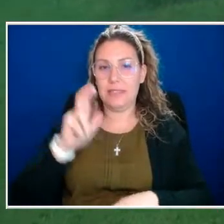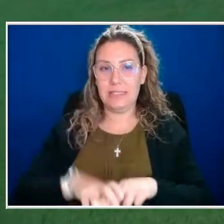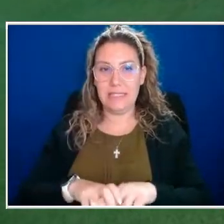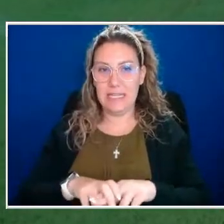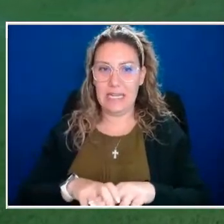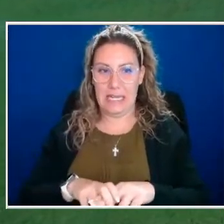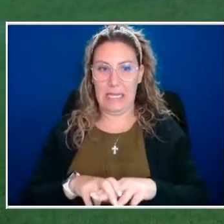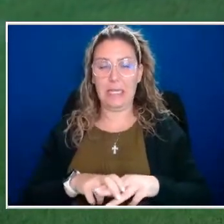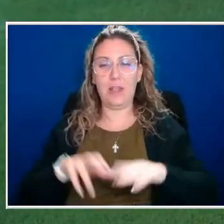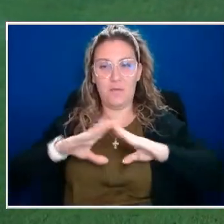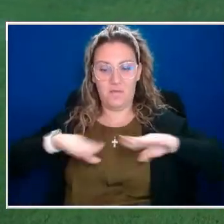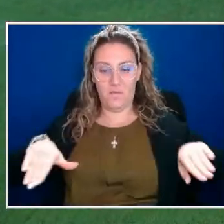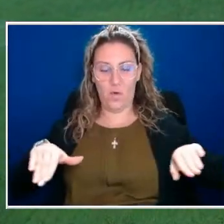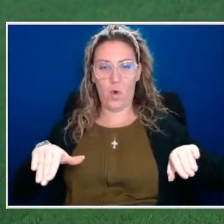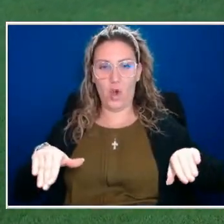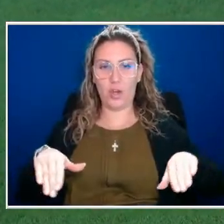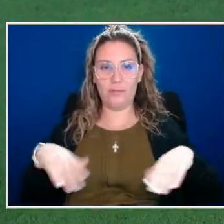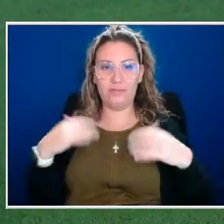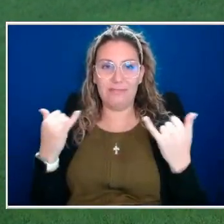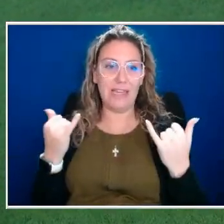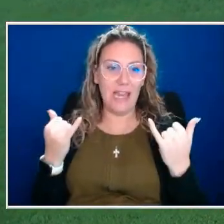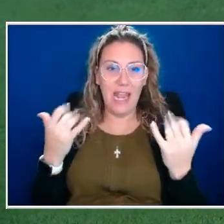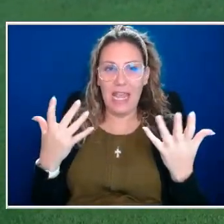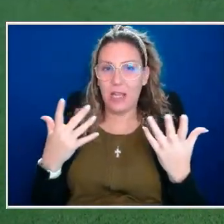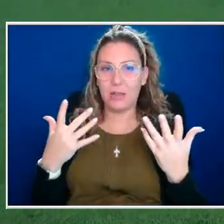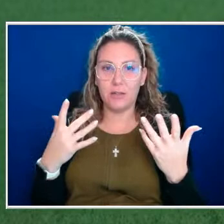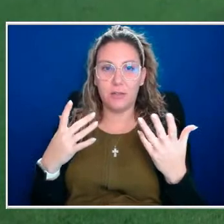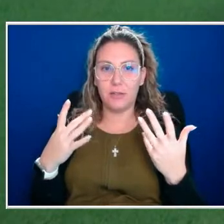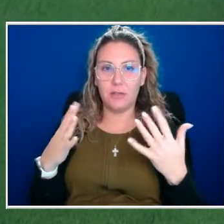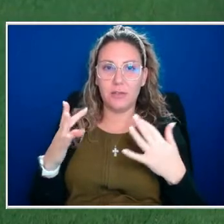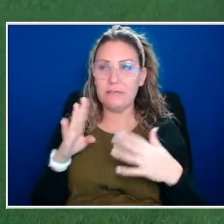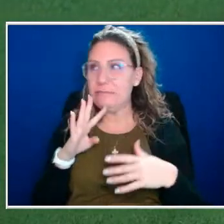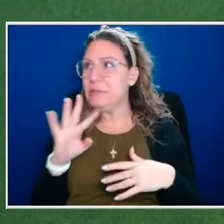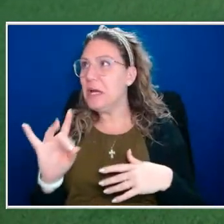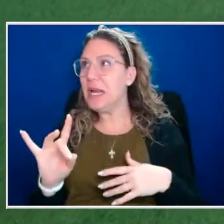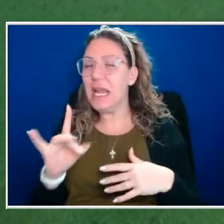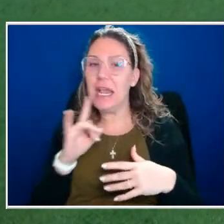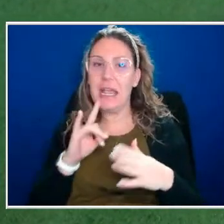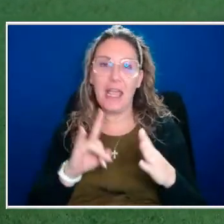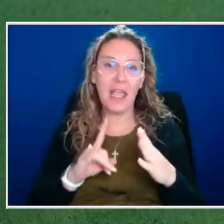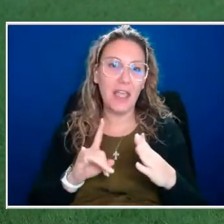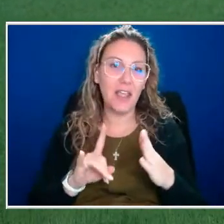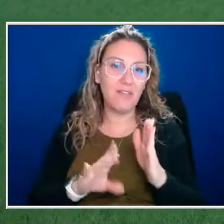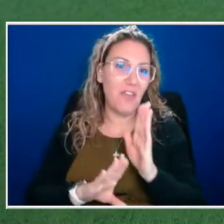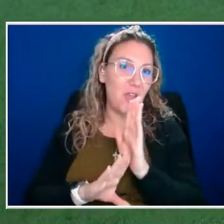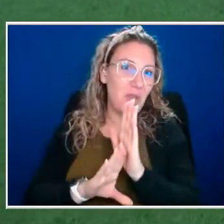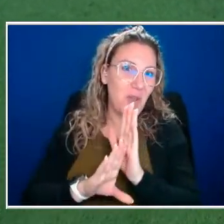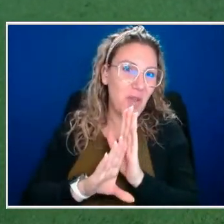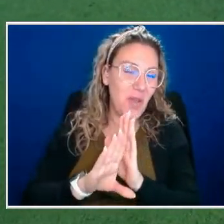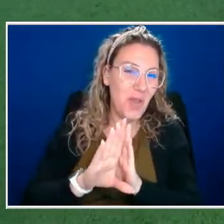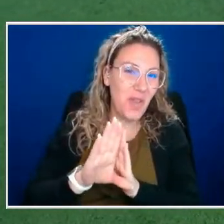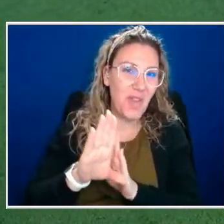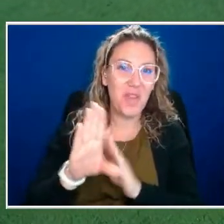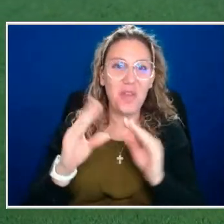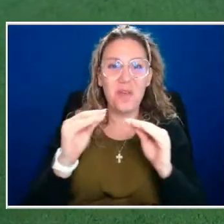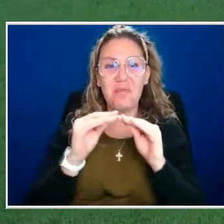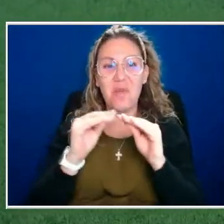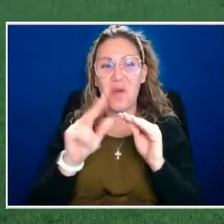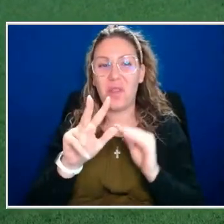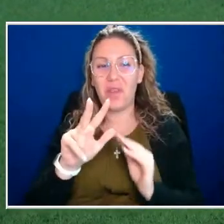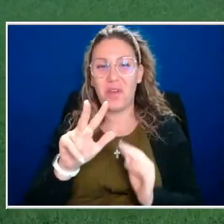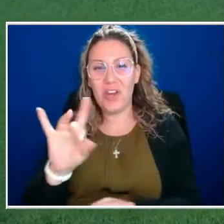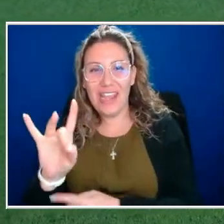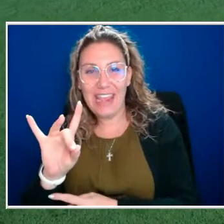at 48, I groan more when I'm getting in and out of certain positions, right?